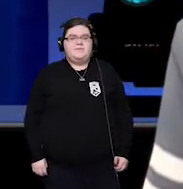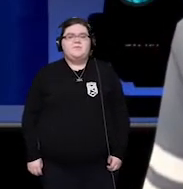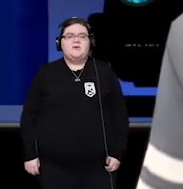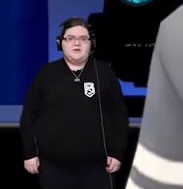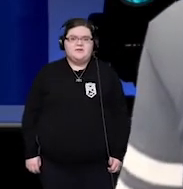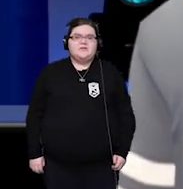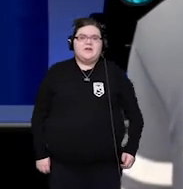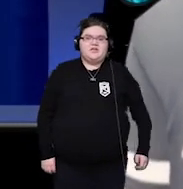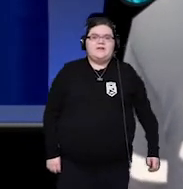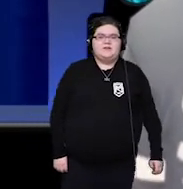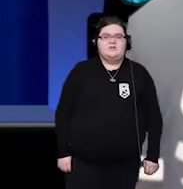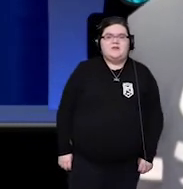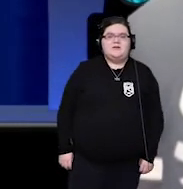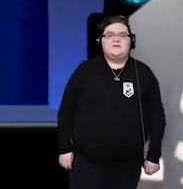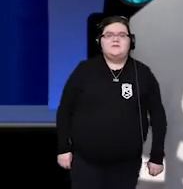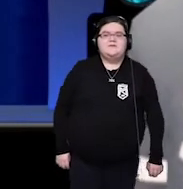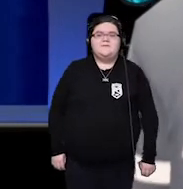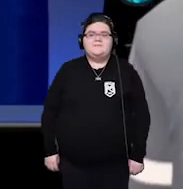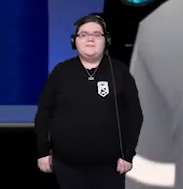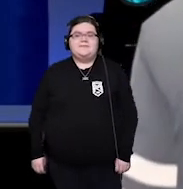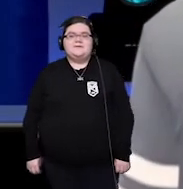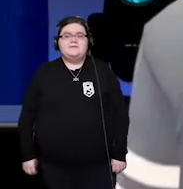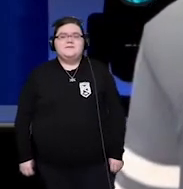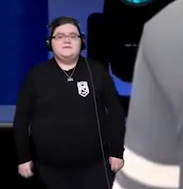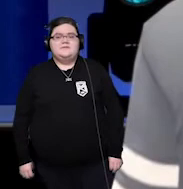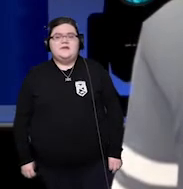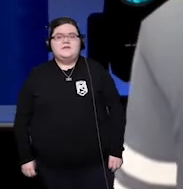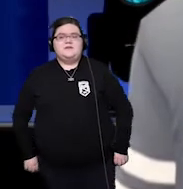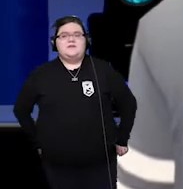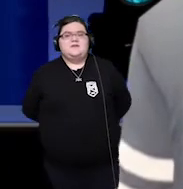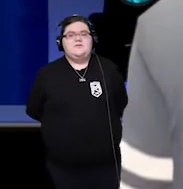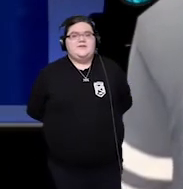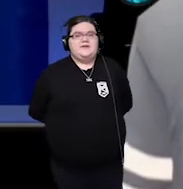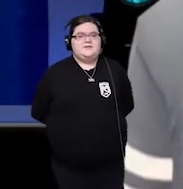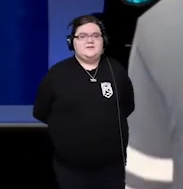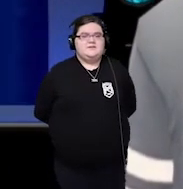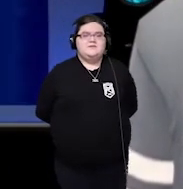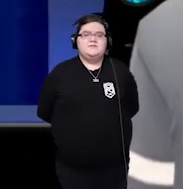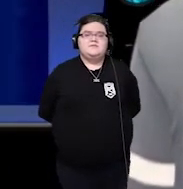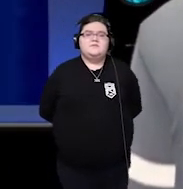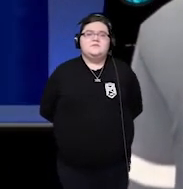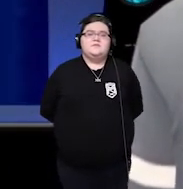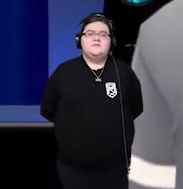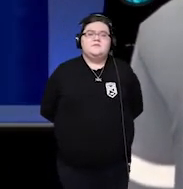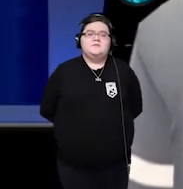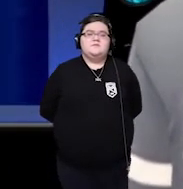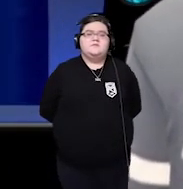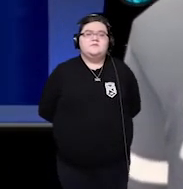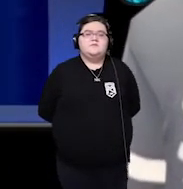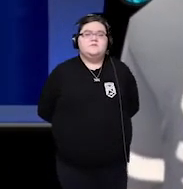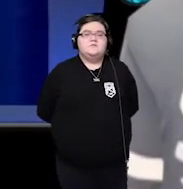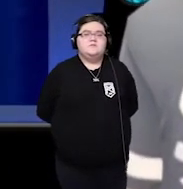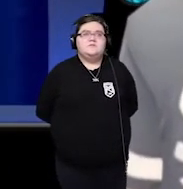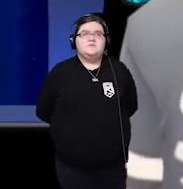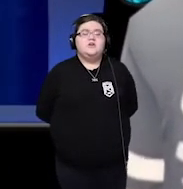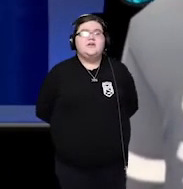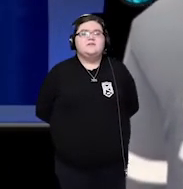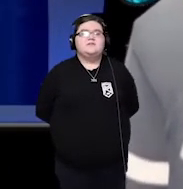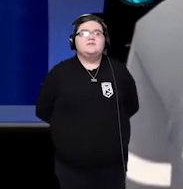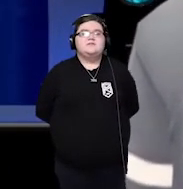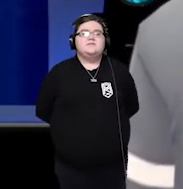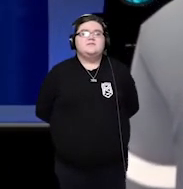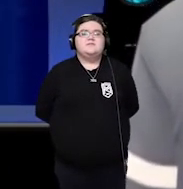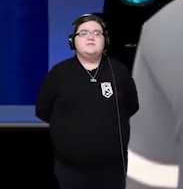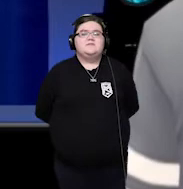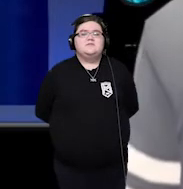Stage. Oh yeah, people walk out on stage. Yeah, they do. Yeah. The right route. I'm going. Yes. Go with it. Yes. Food that goes well with milk.